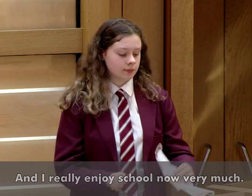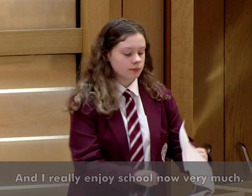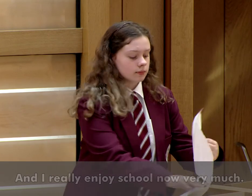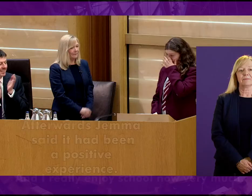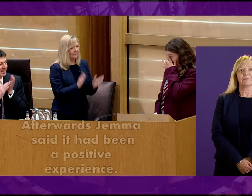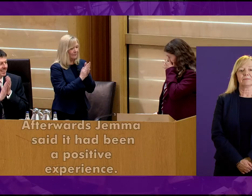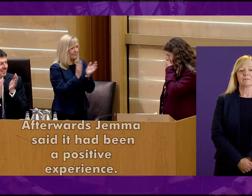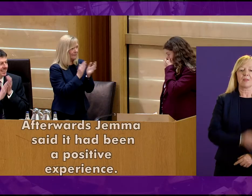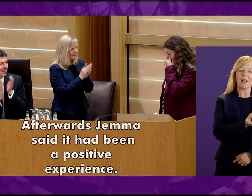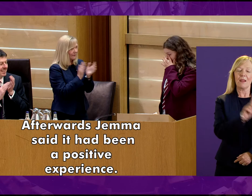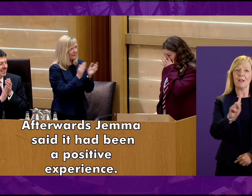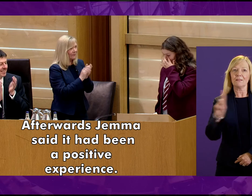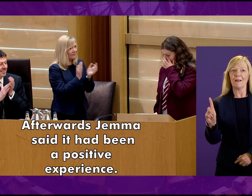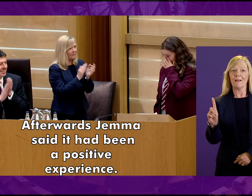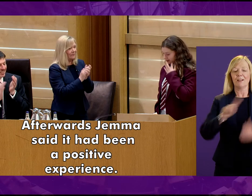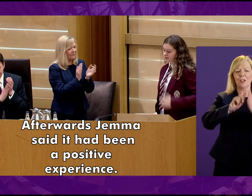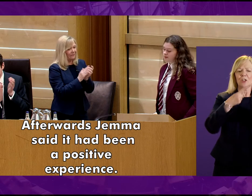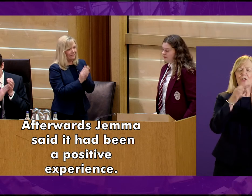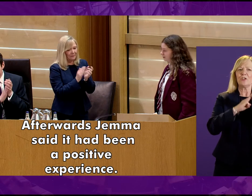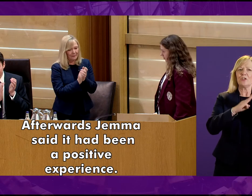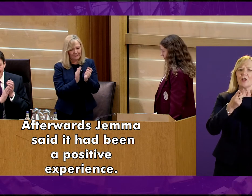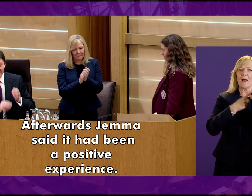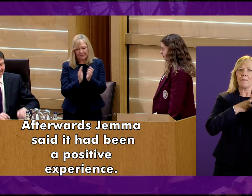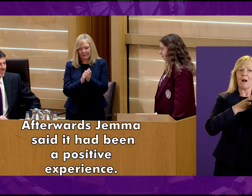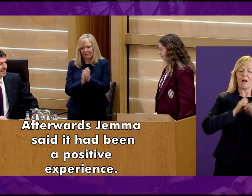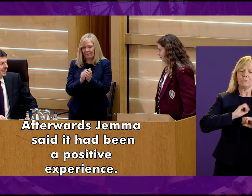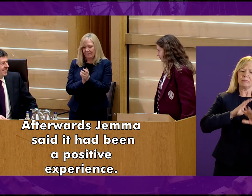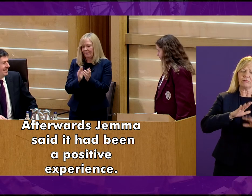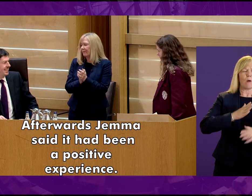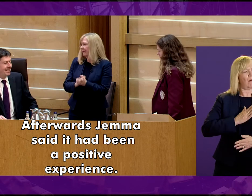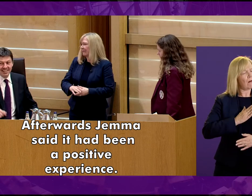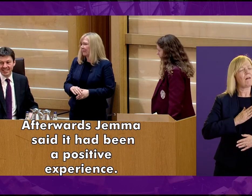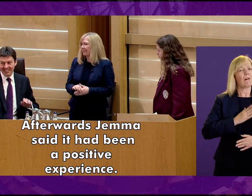very much. Afterwards, Gemma said it had been a positive experience.